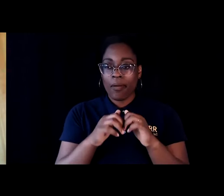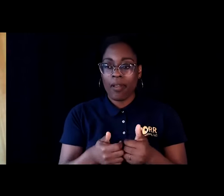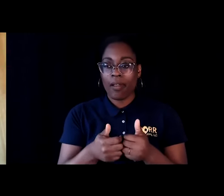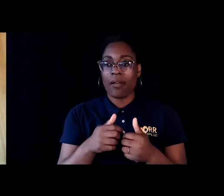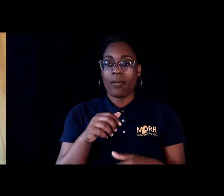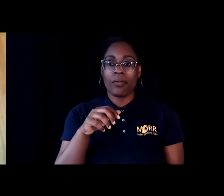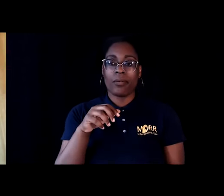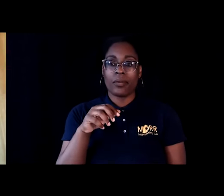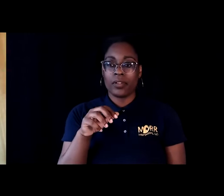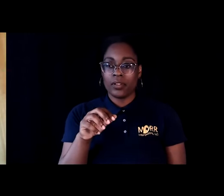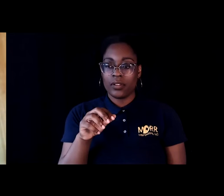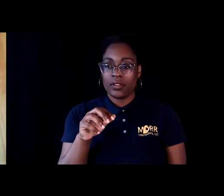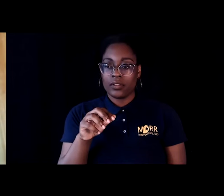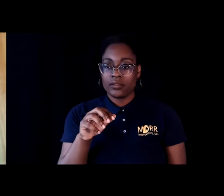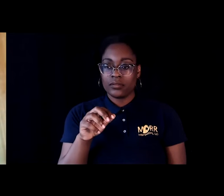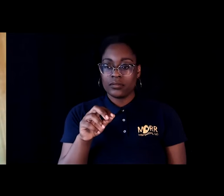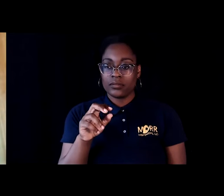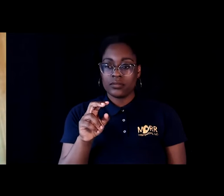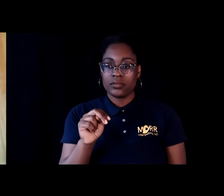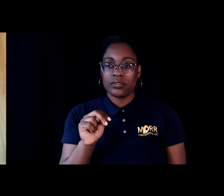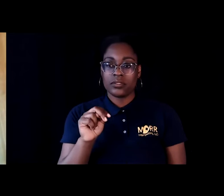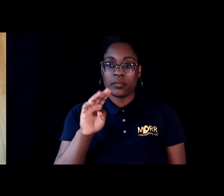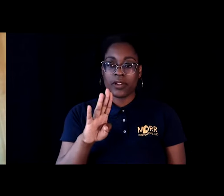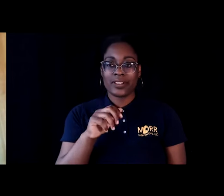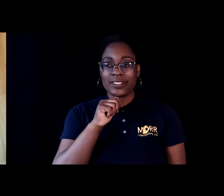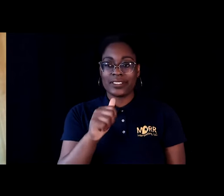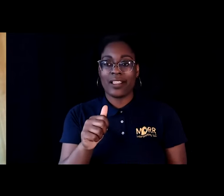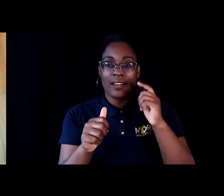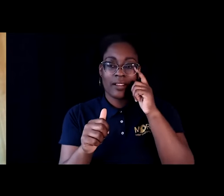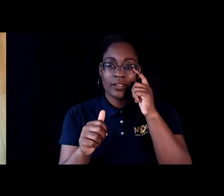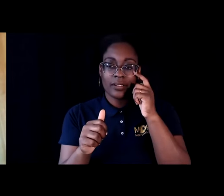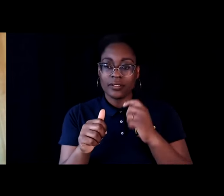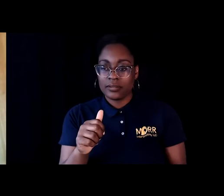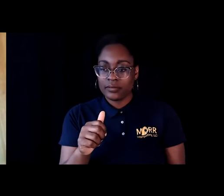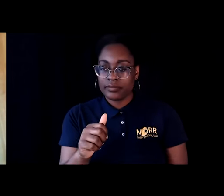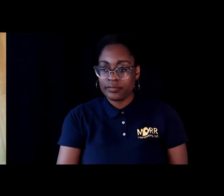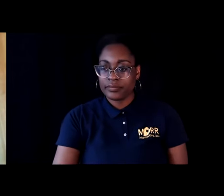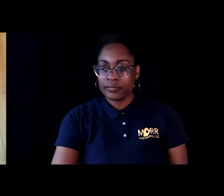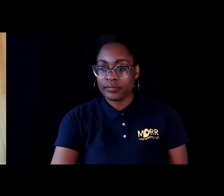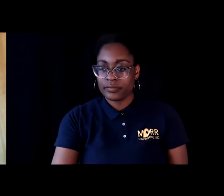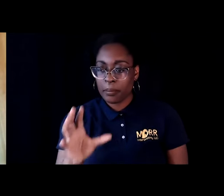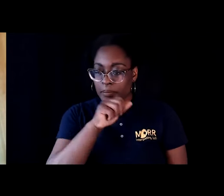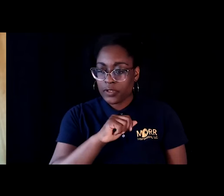again, y'all pulling me way outside my lane here. So